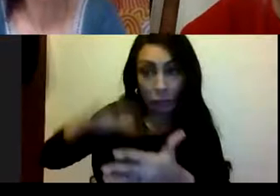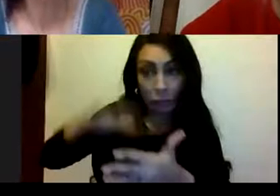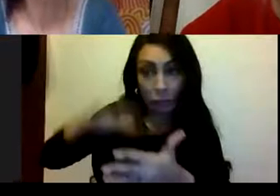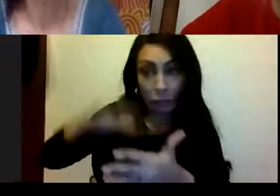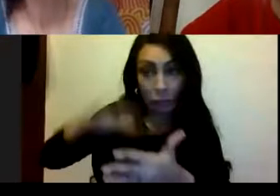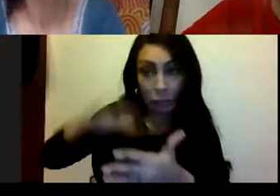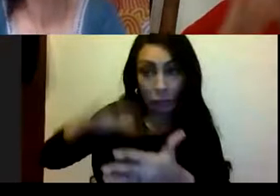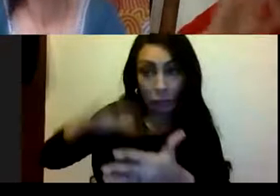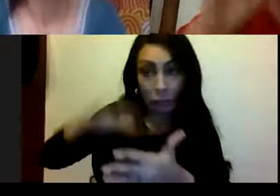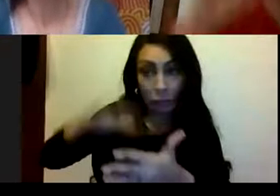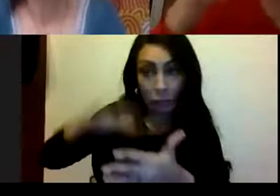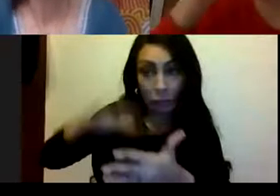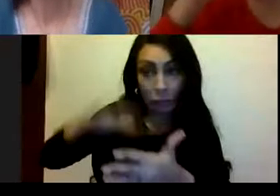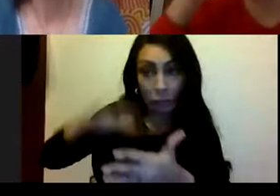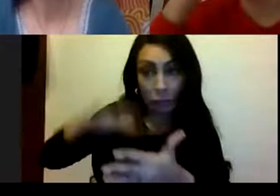Hi.